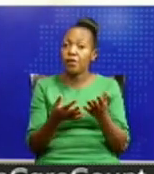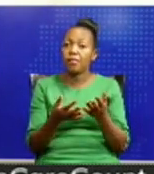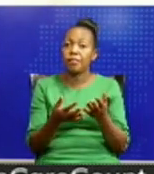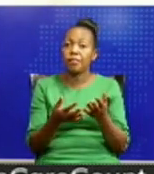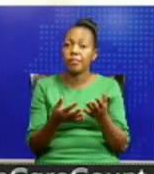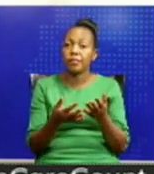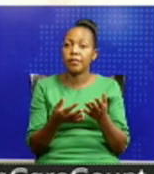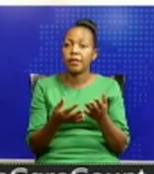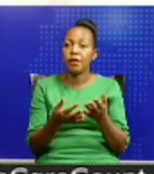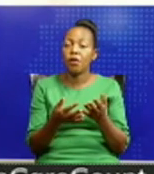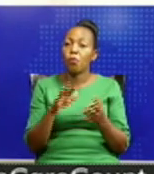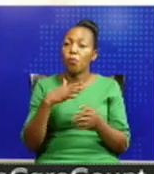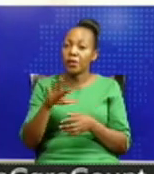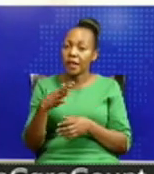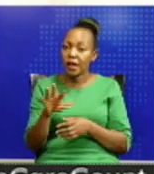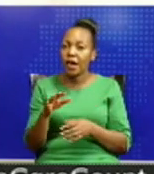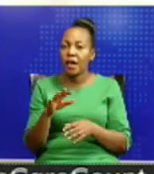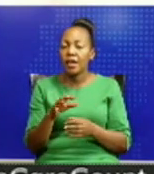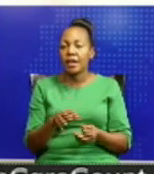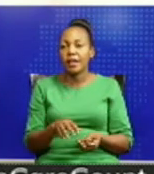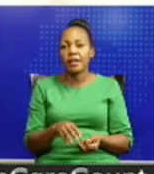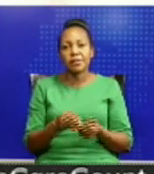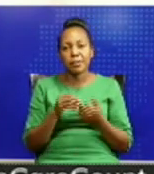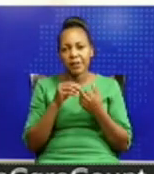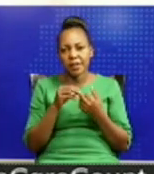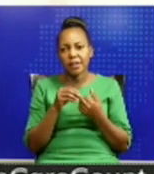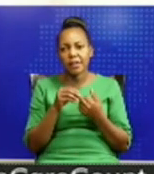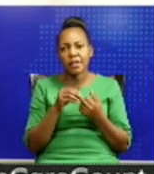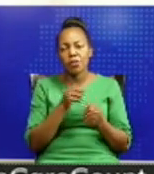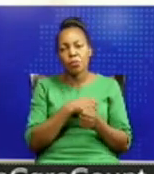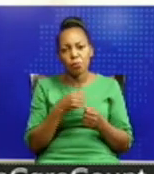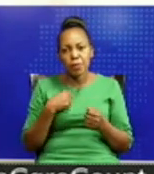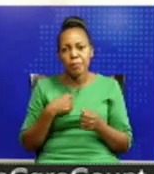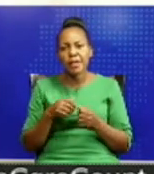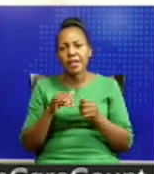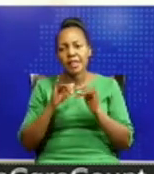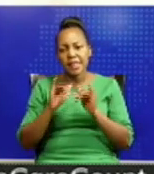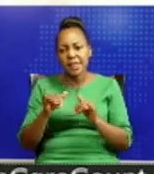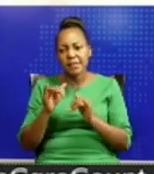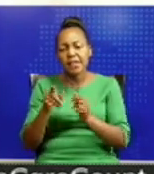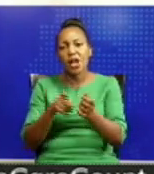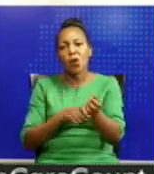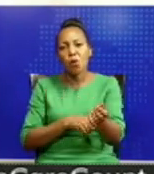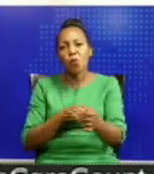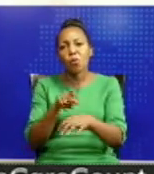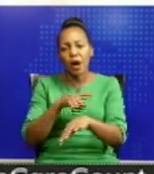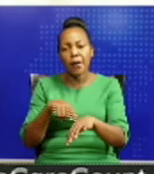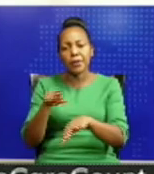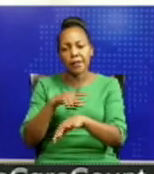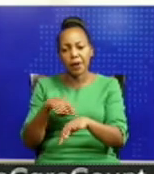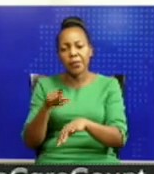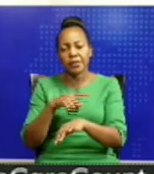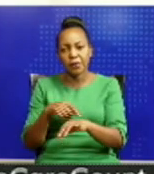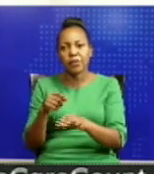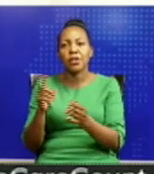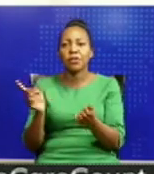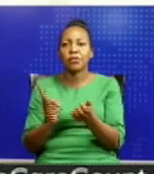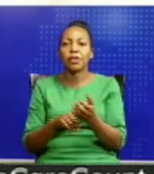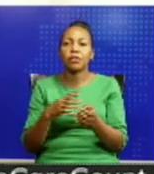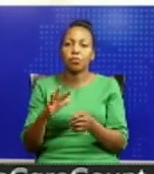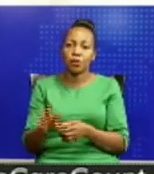of infrastructure when it comes to water. Water is an essential that none of us can